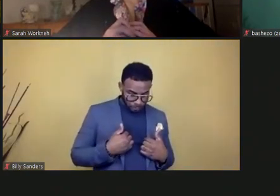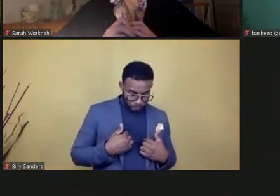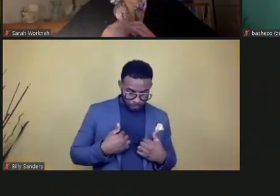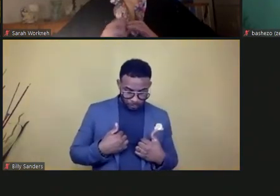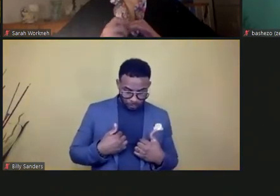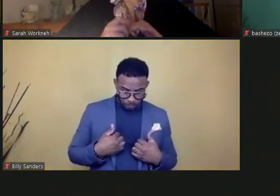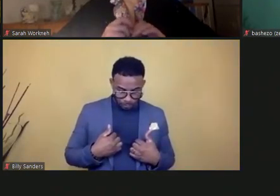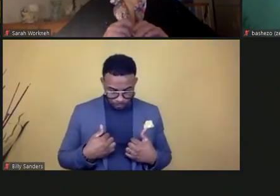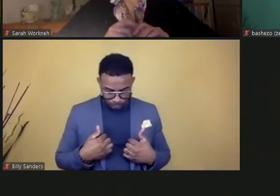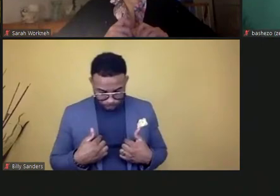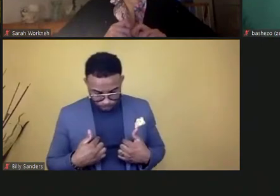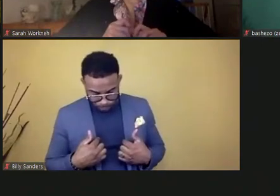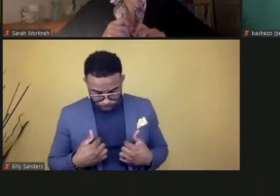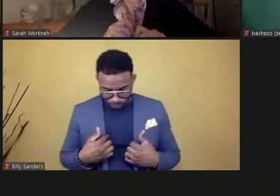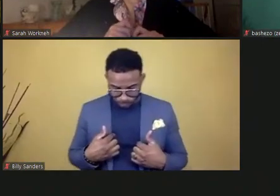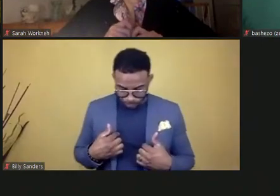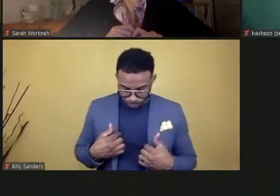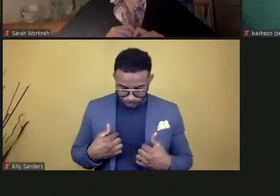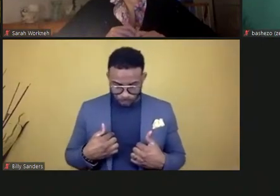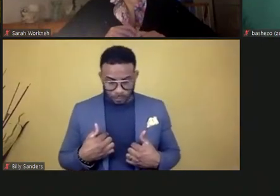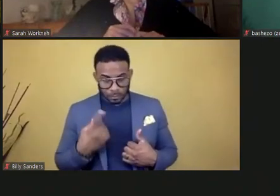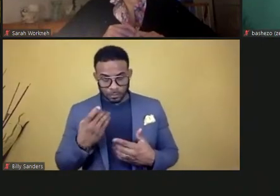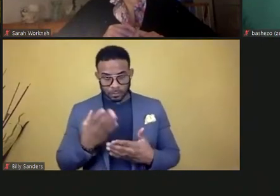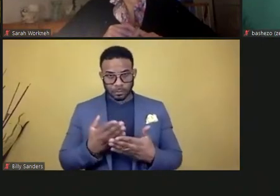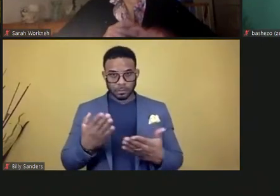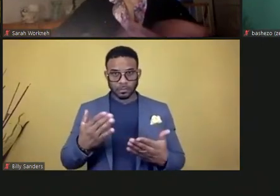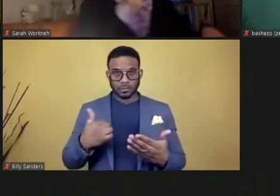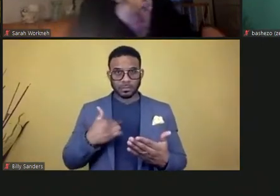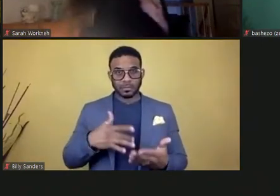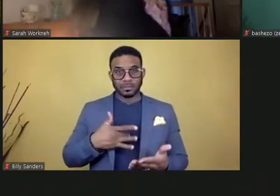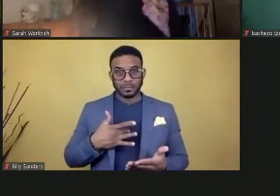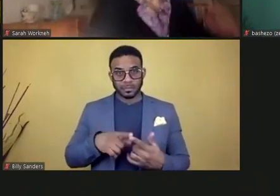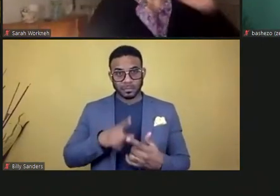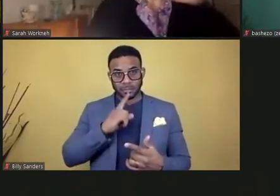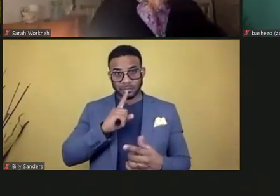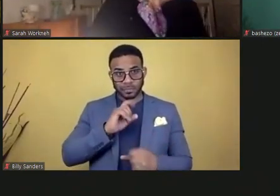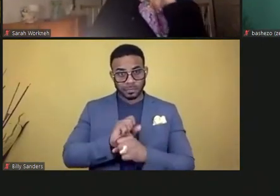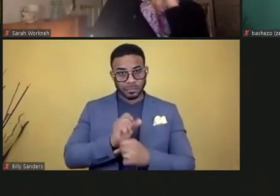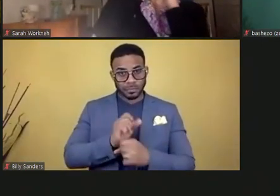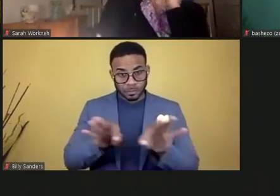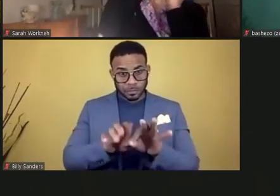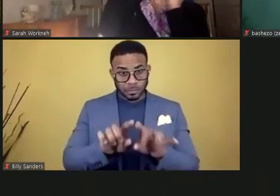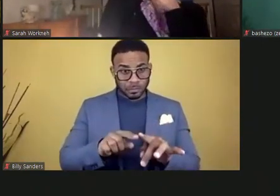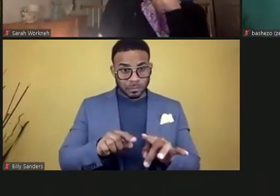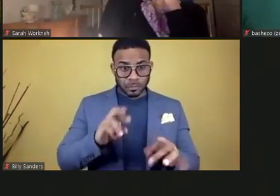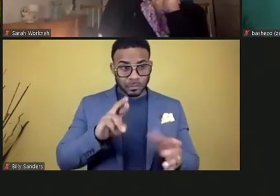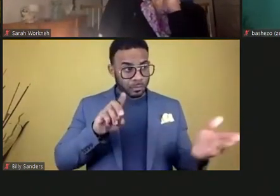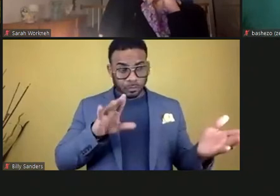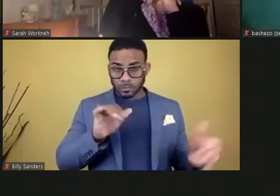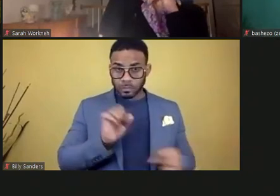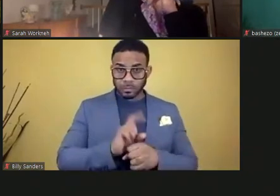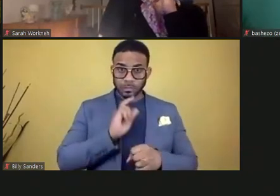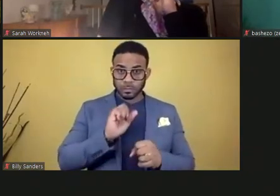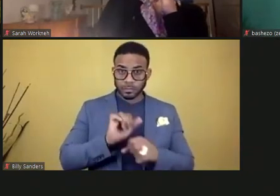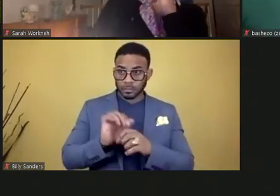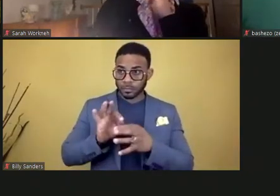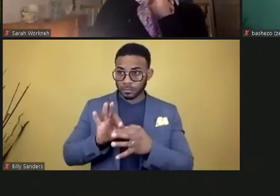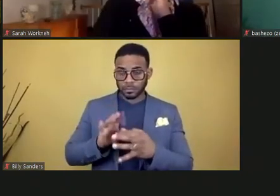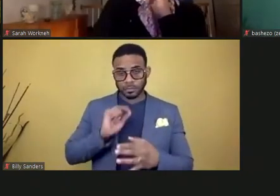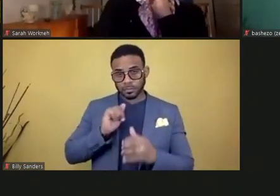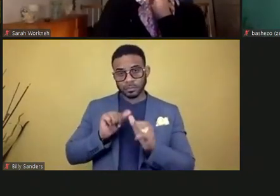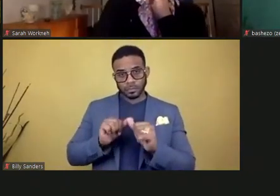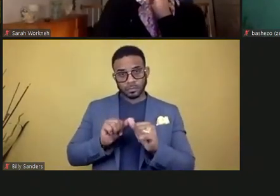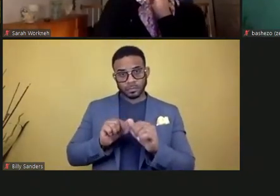I one of the things that I have felt to be really important to residency work is as a curator to like